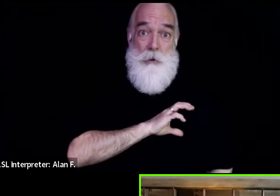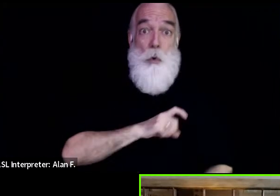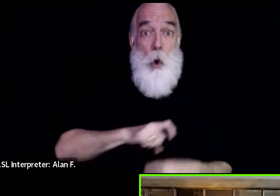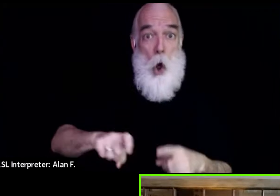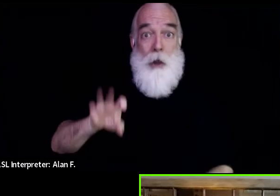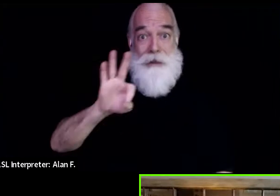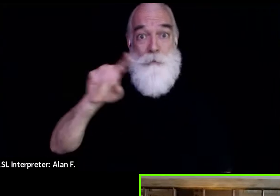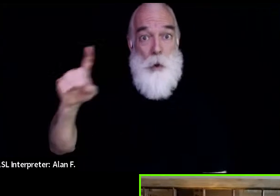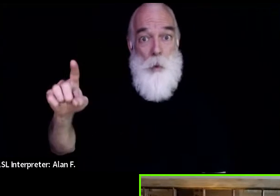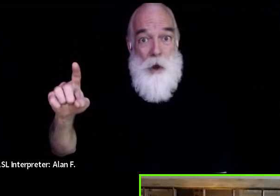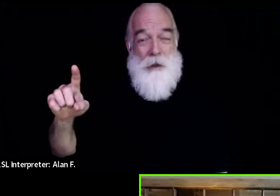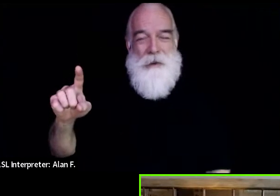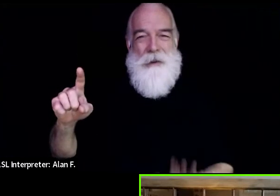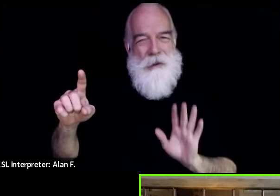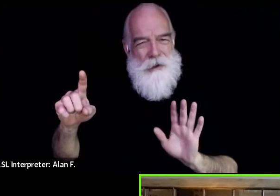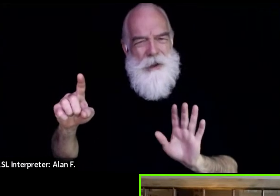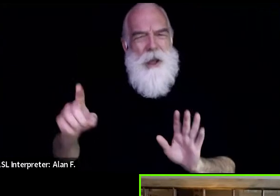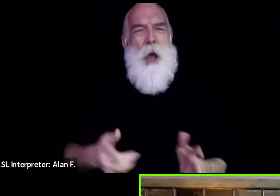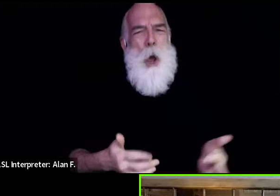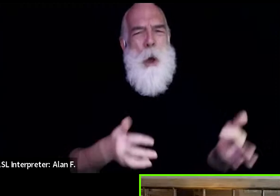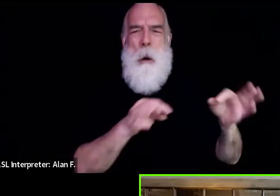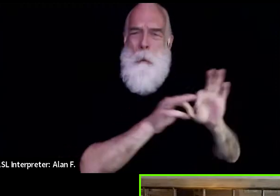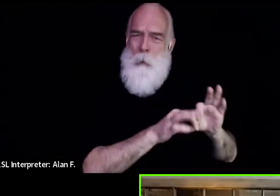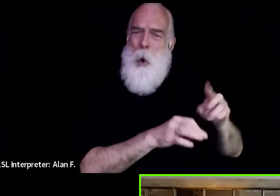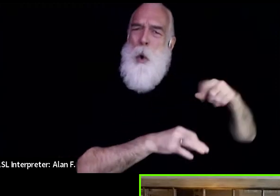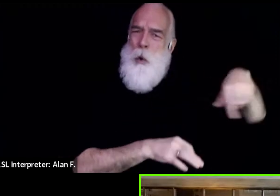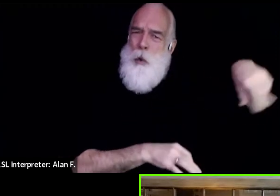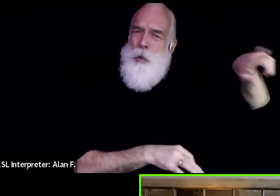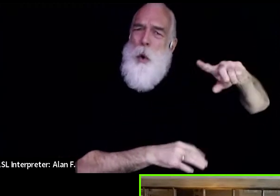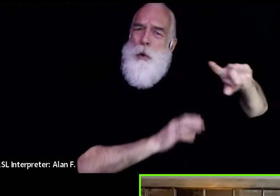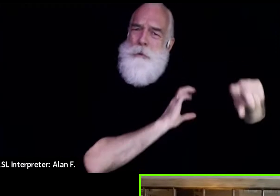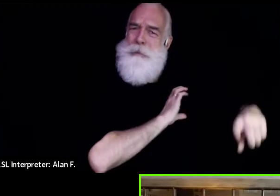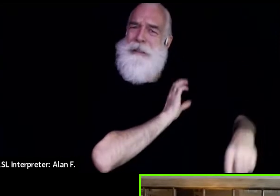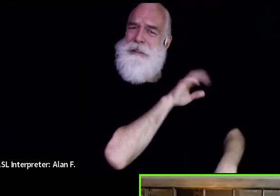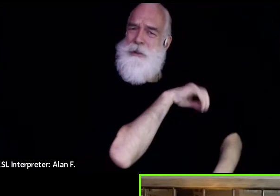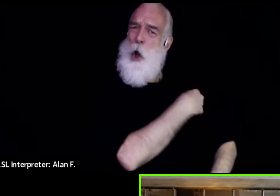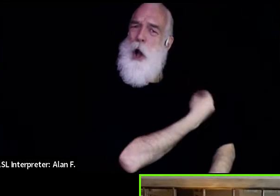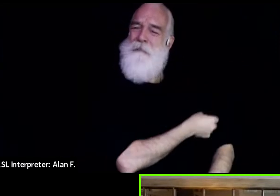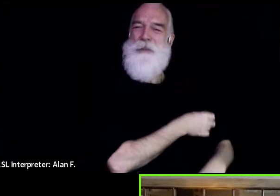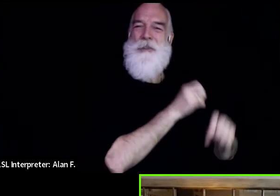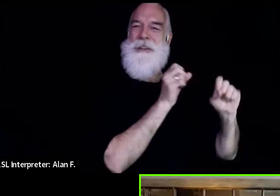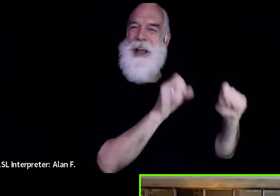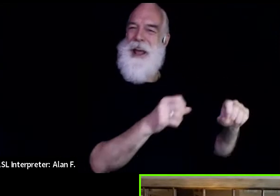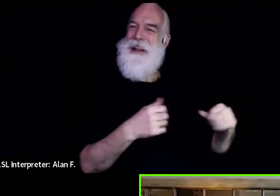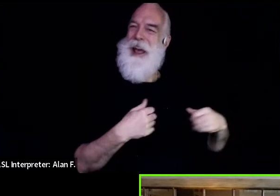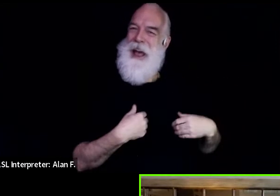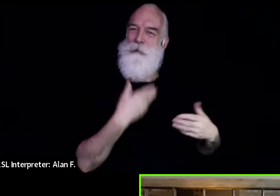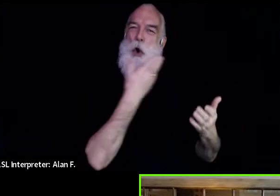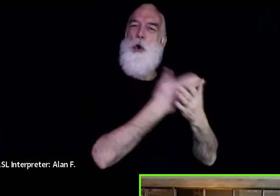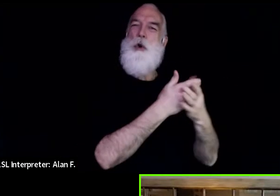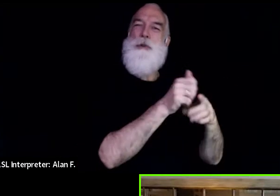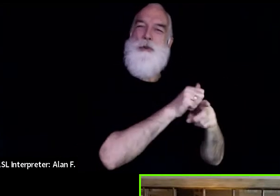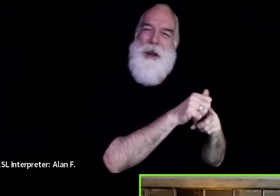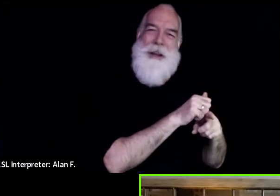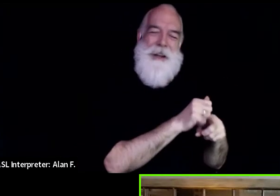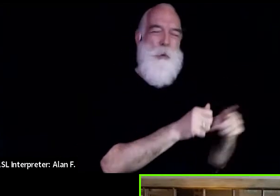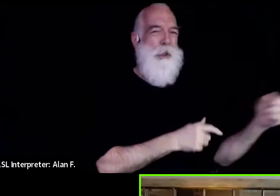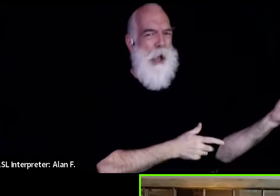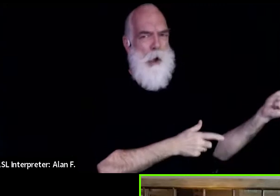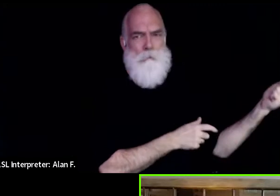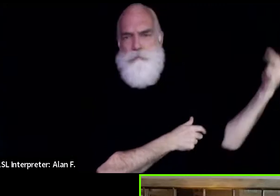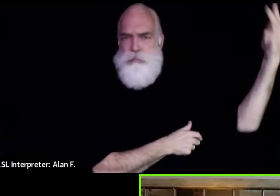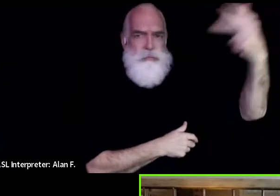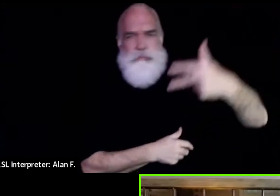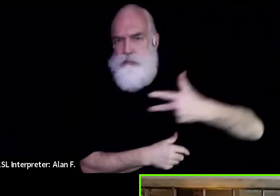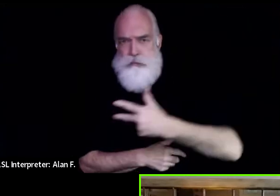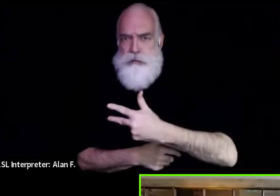officers to be trained in a way that they can do an assessment and say, you know what? This isn't someone who needs to be locked up in our jail. This is someone